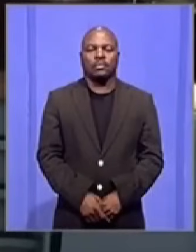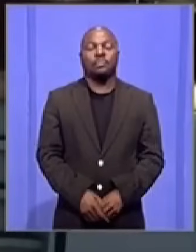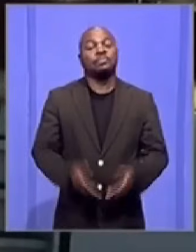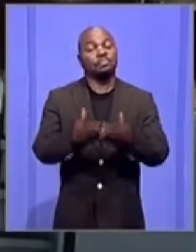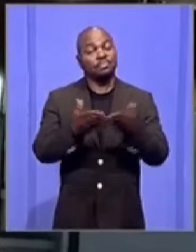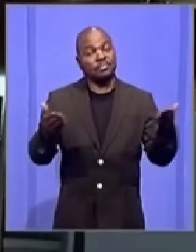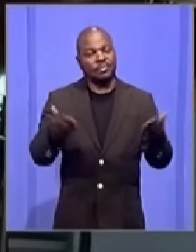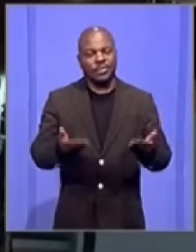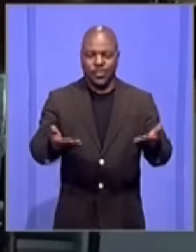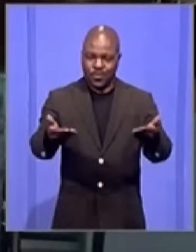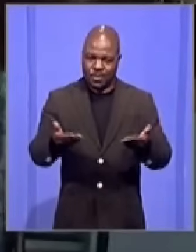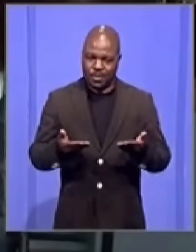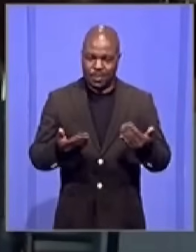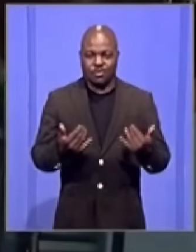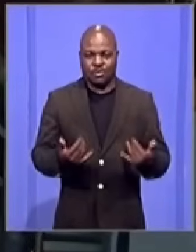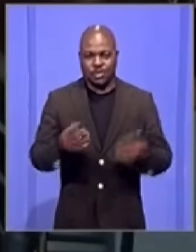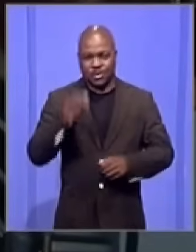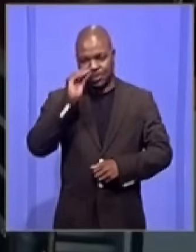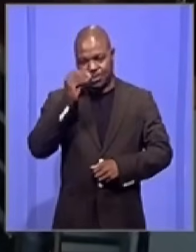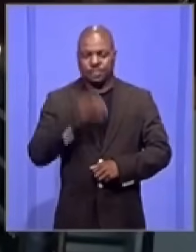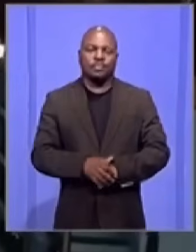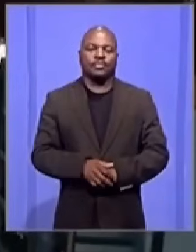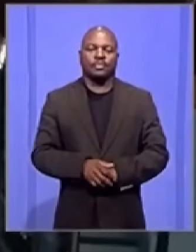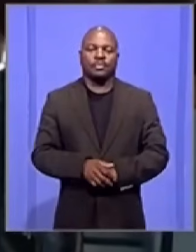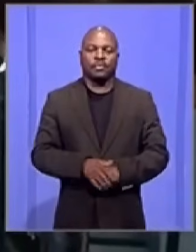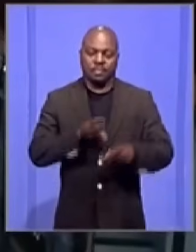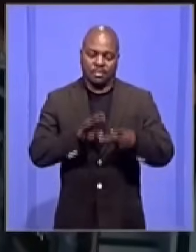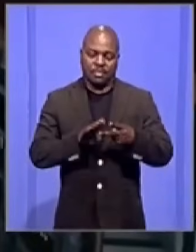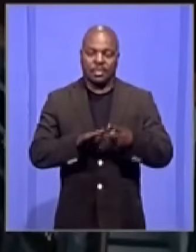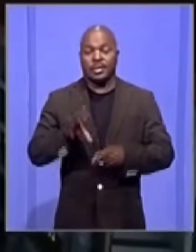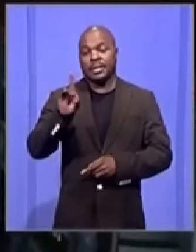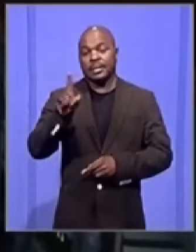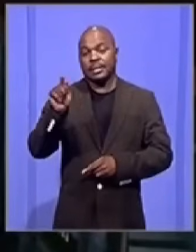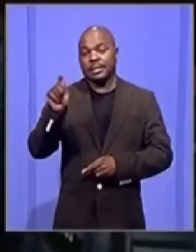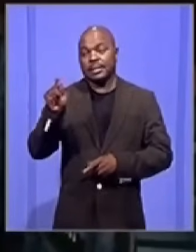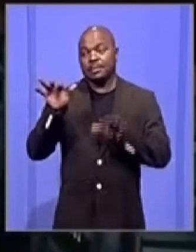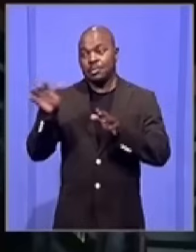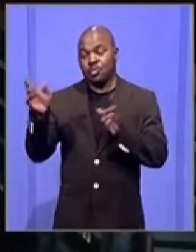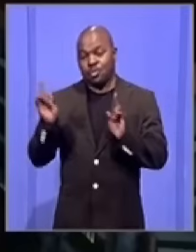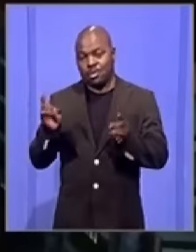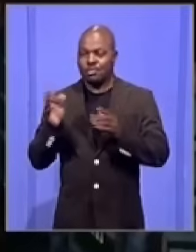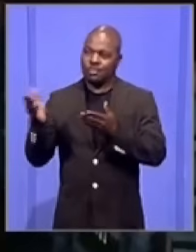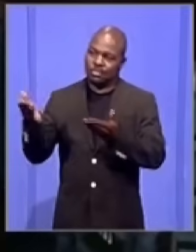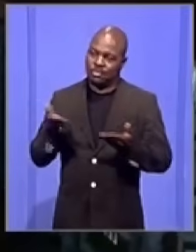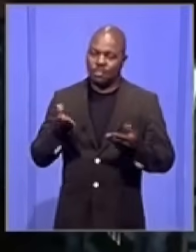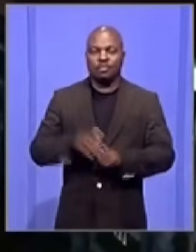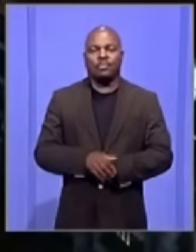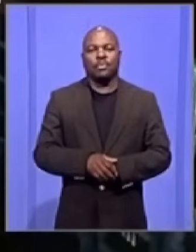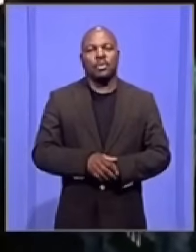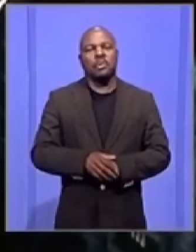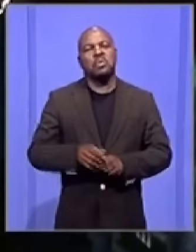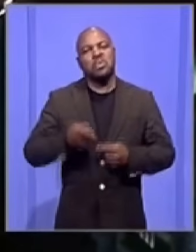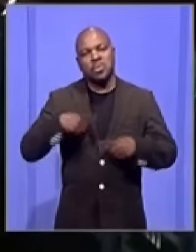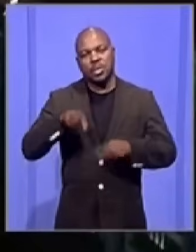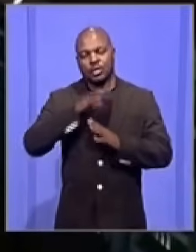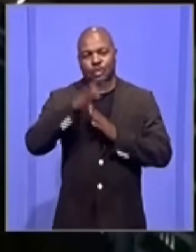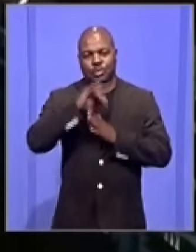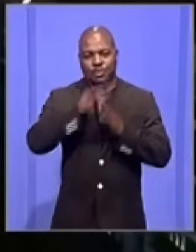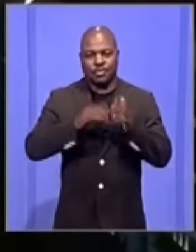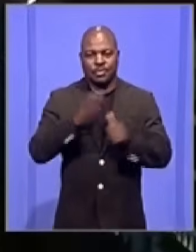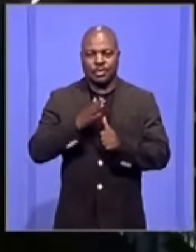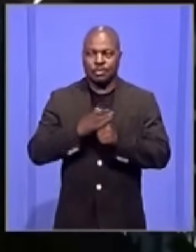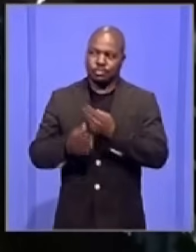batho besho re a lamogela ditabeng tsa boshirombyo le babogedi ba rena ba kanala ya TTT re le solela pele di hlogo